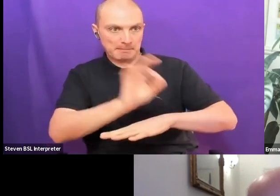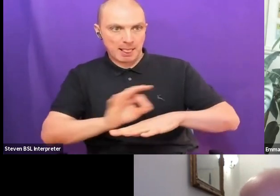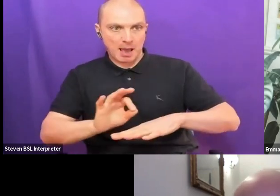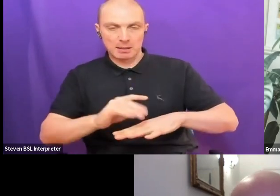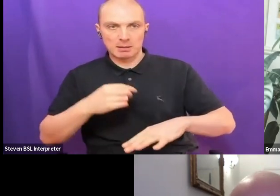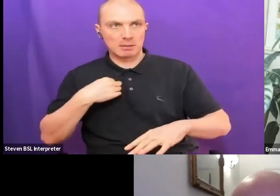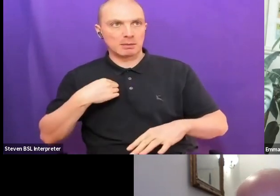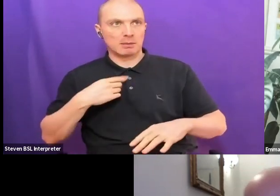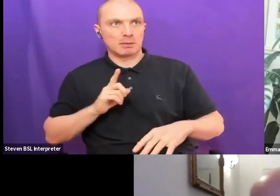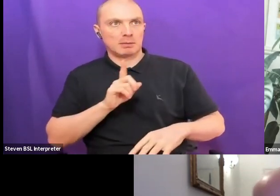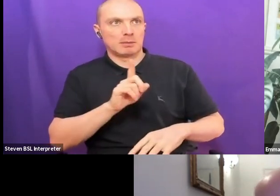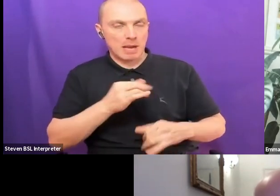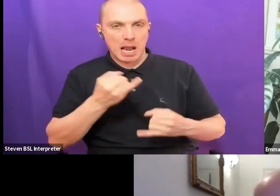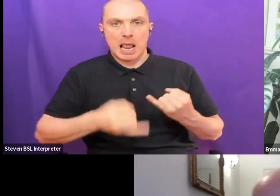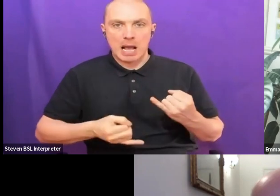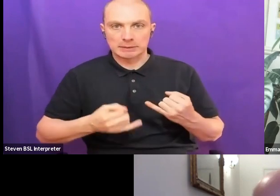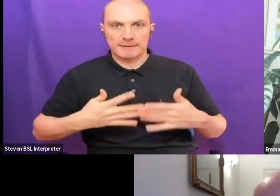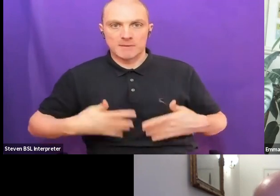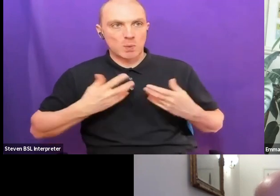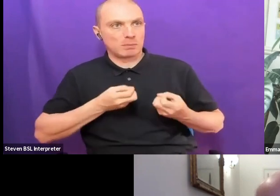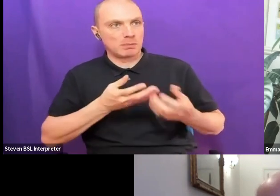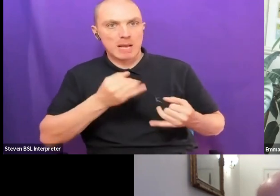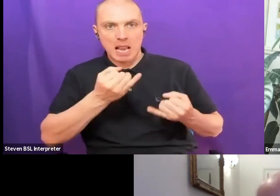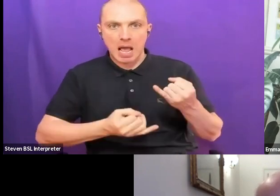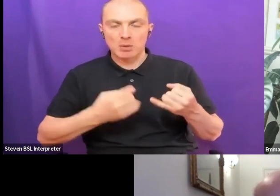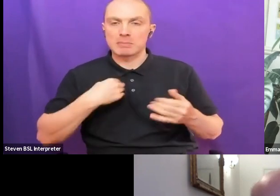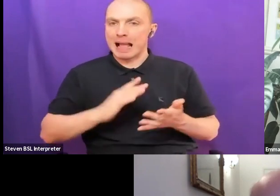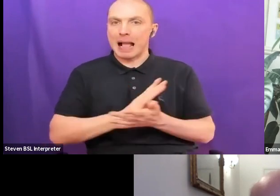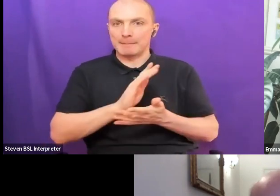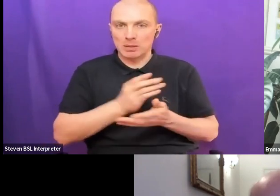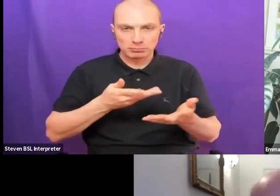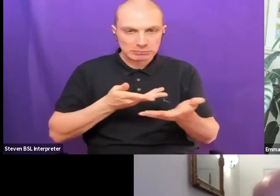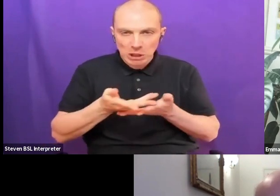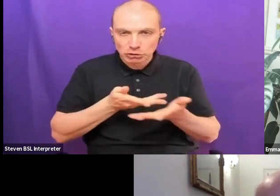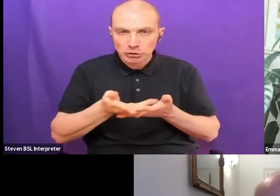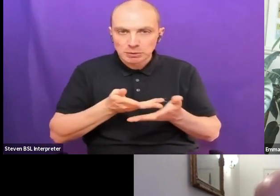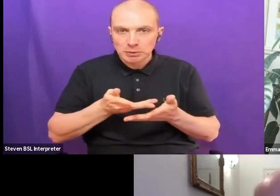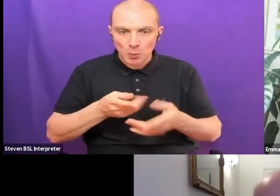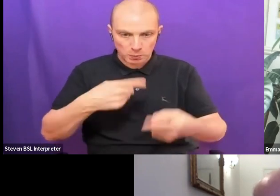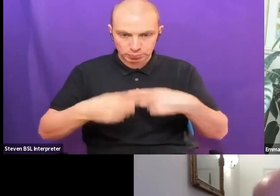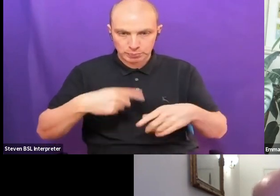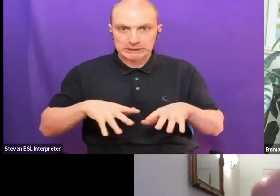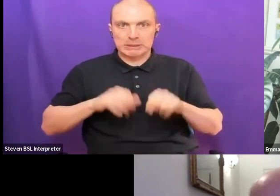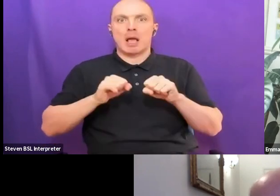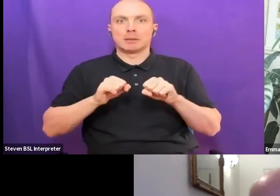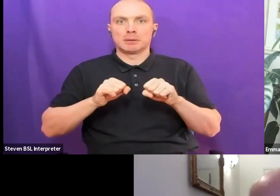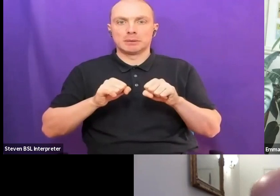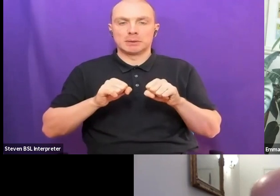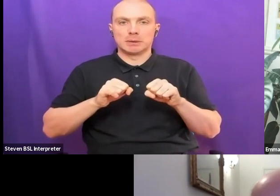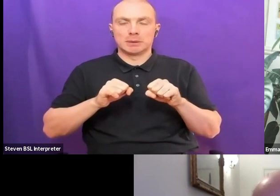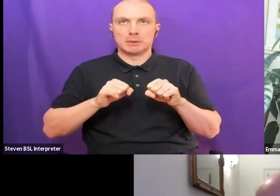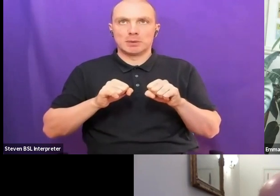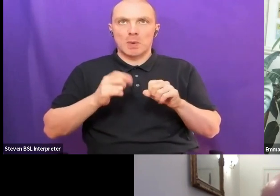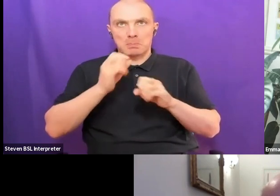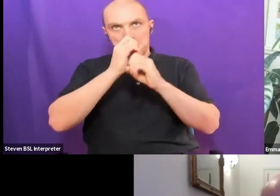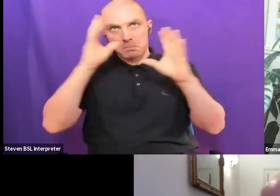an event like this one can open up discussion about 20-minute neighbourhoods right at the start, when we're still all trying to understand exactly